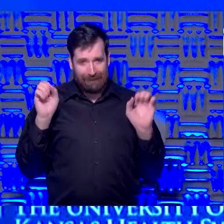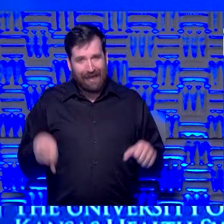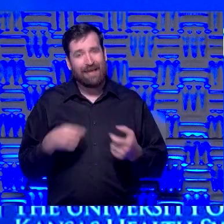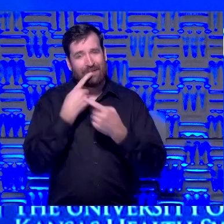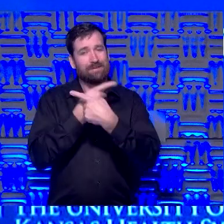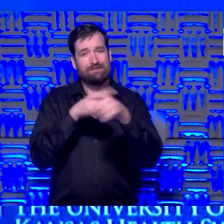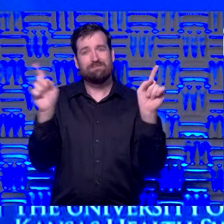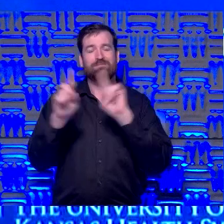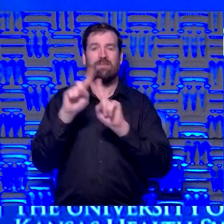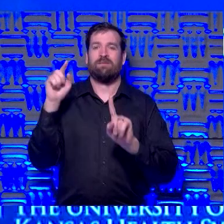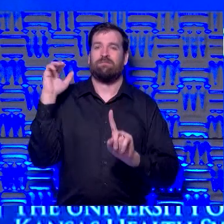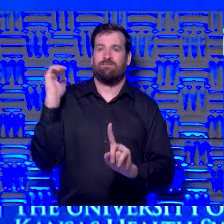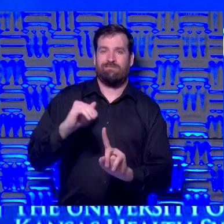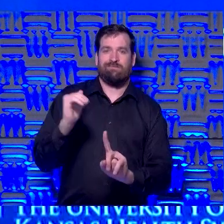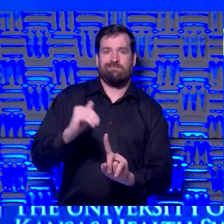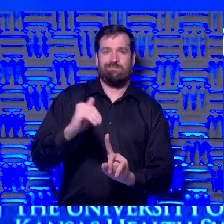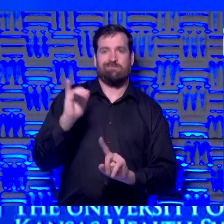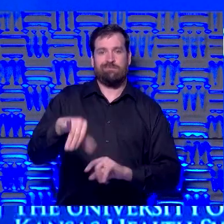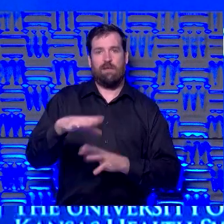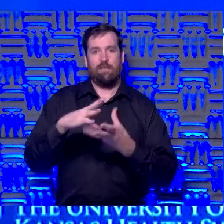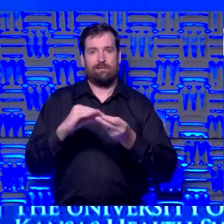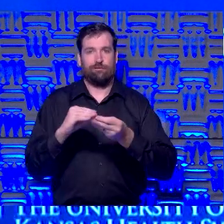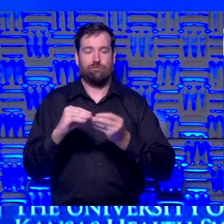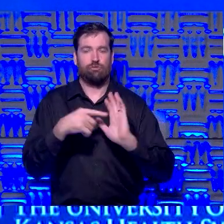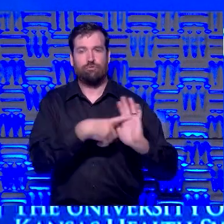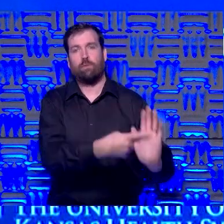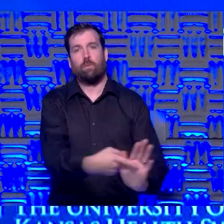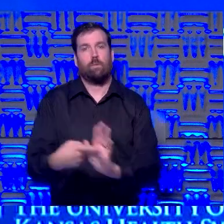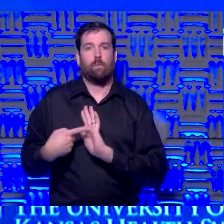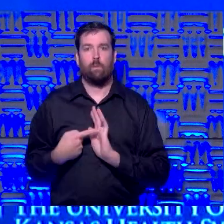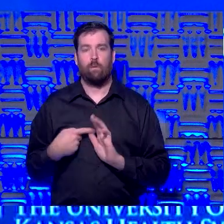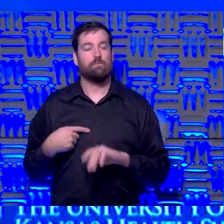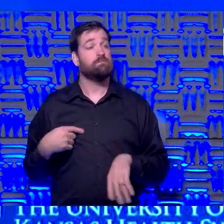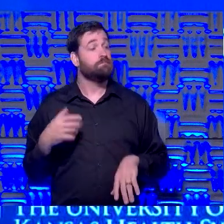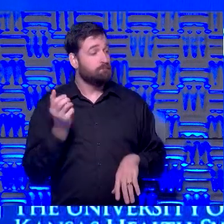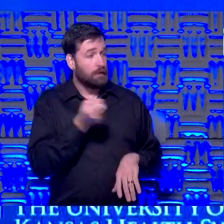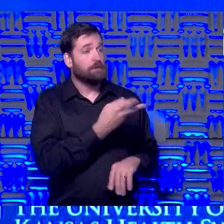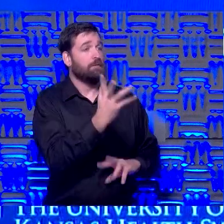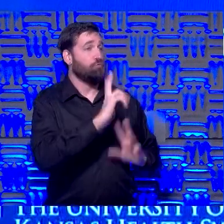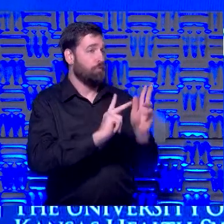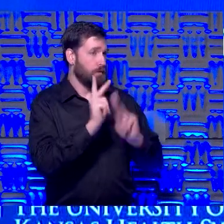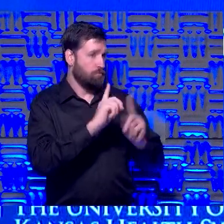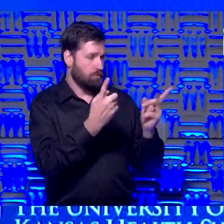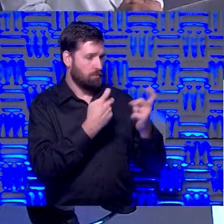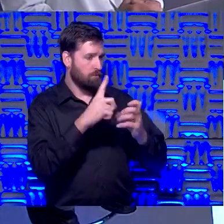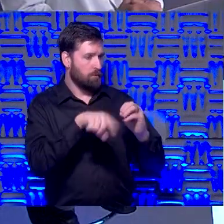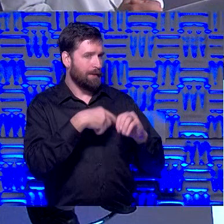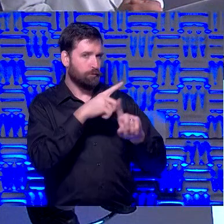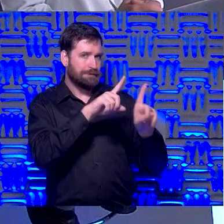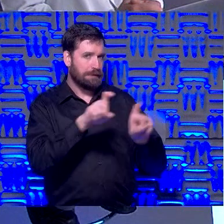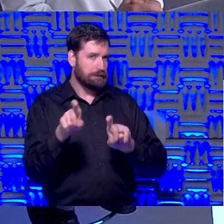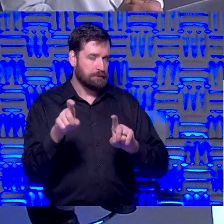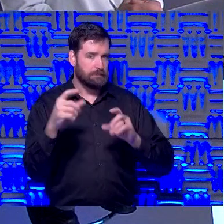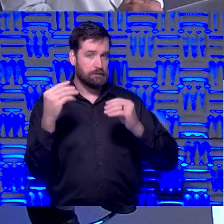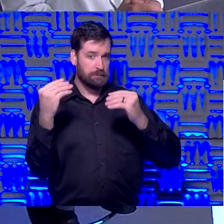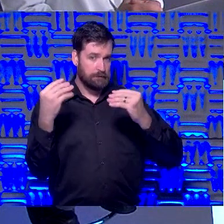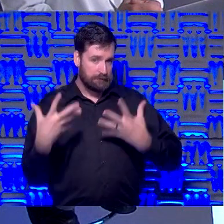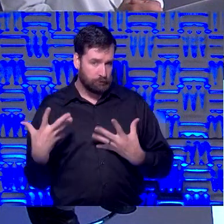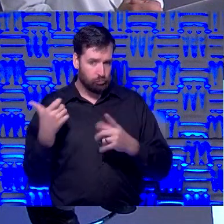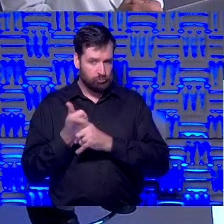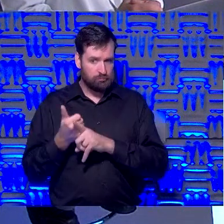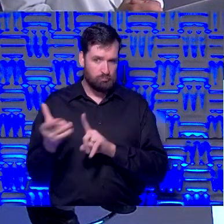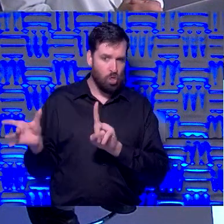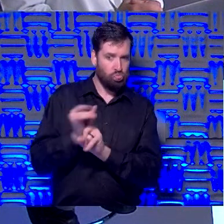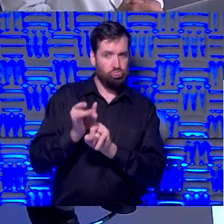say, it's all about being on message and demonstrating that and showing I agree. it. Several people have questions about testing. Teacher gets